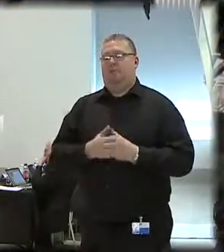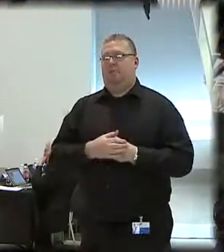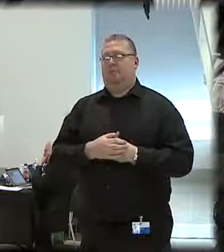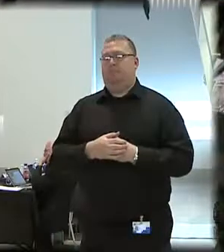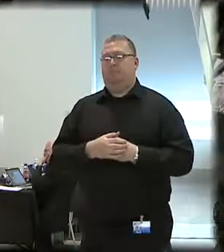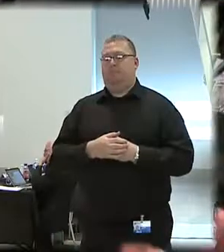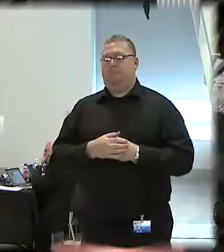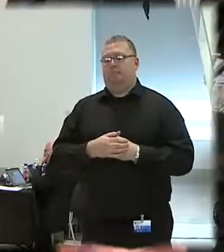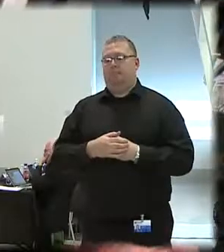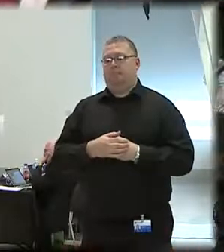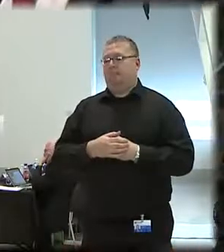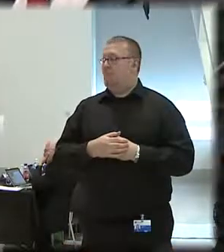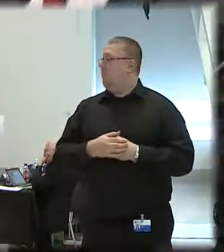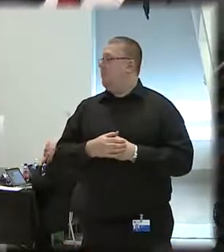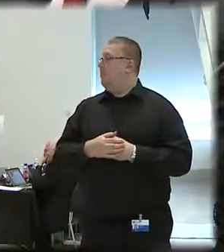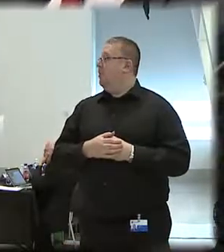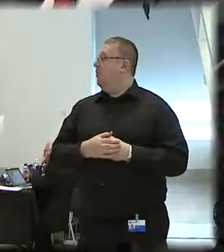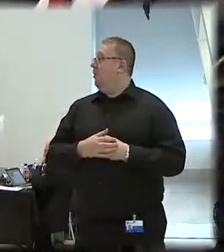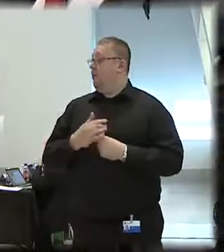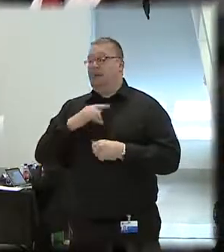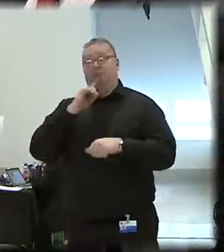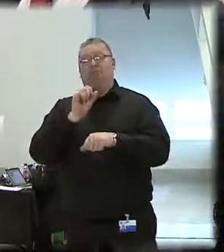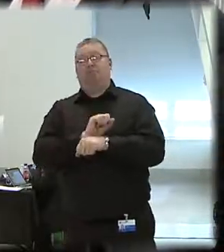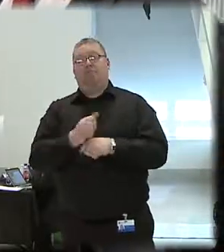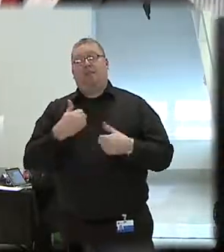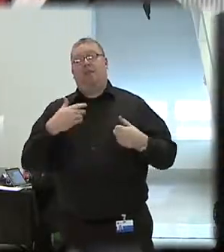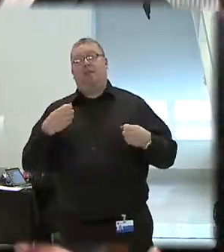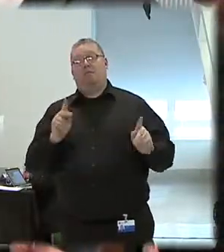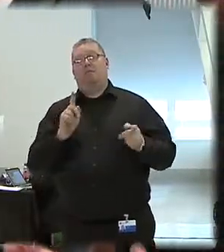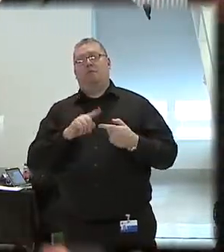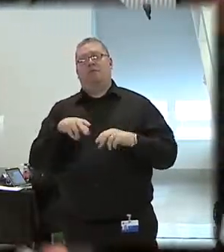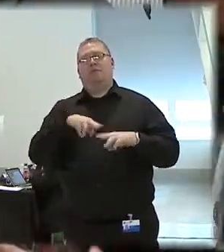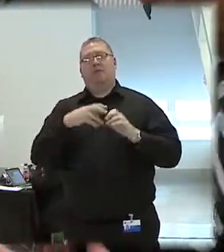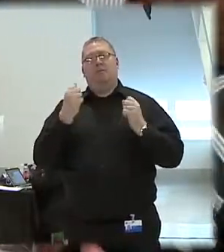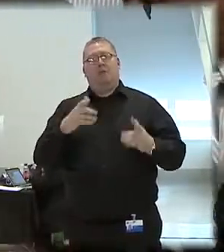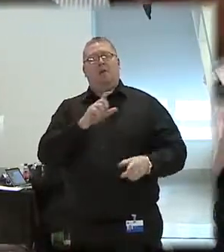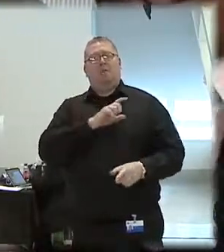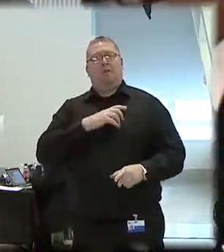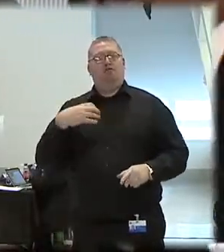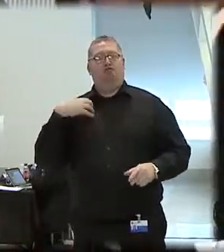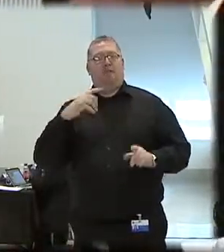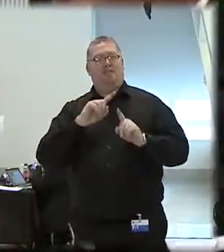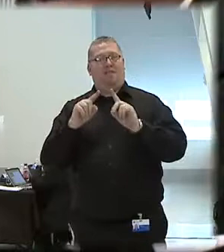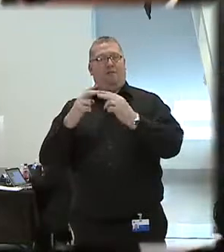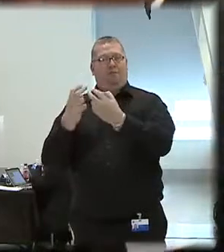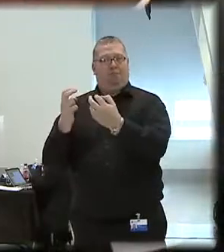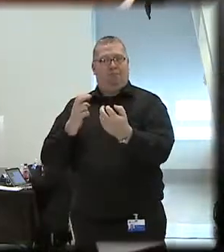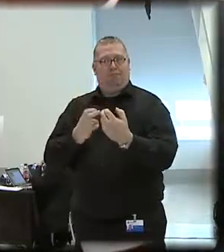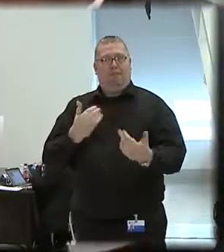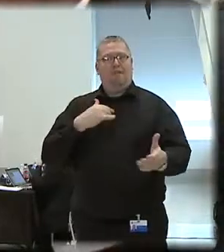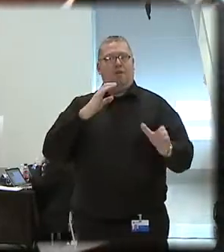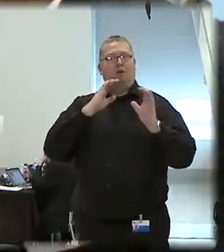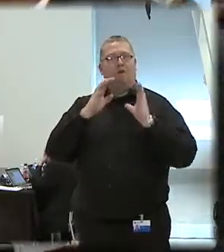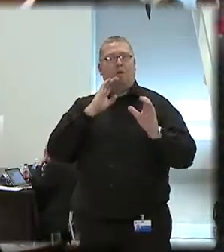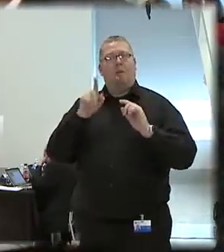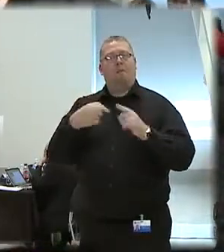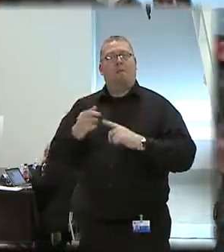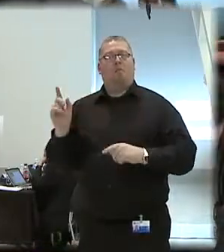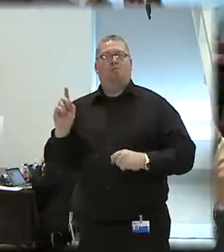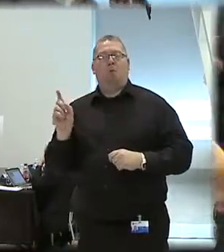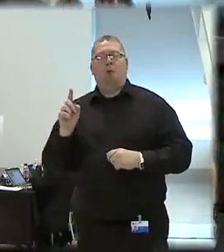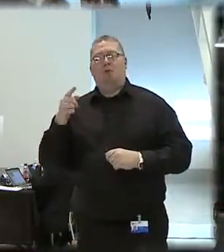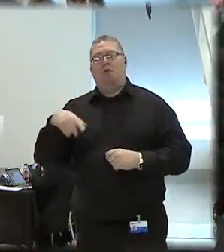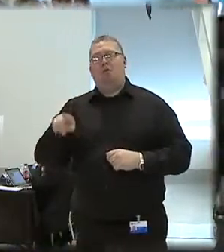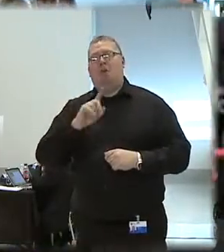Mr. Robinson. I've certainly had the privilege of sitting with a number of police chiefs in different forums and having conversations about where